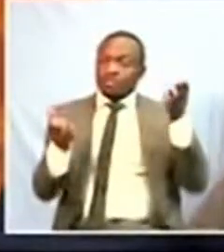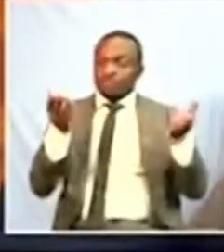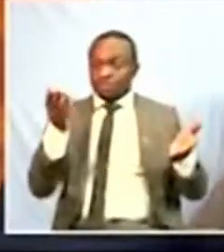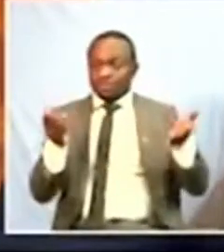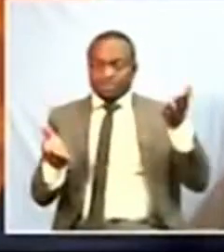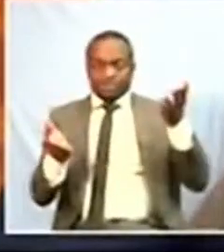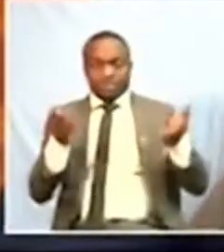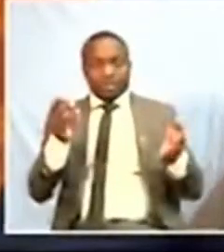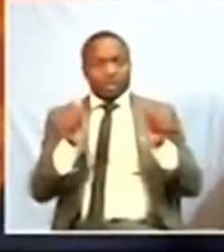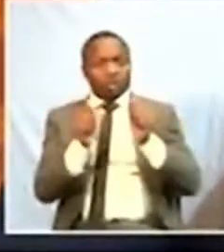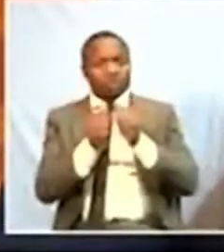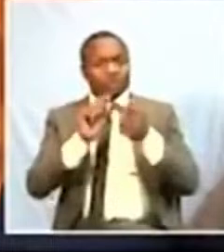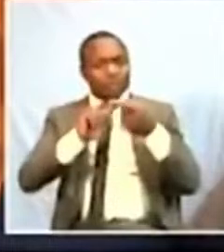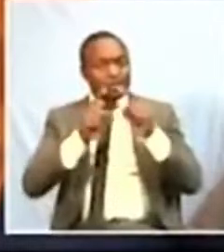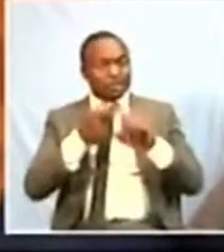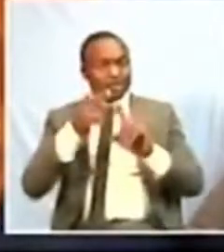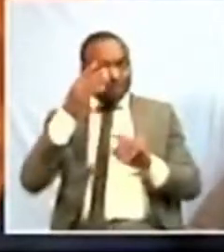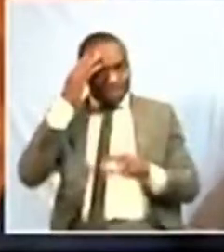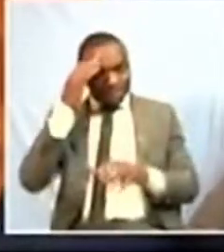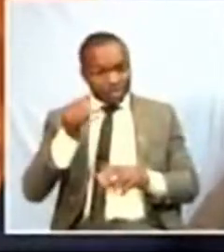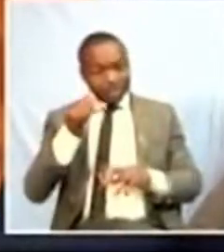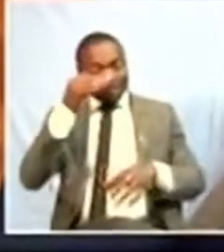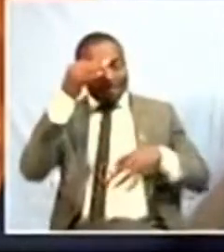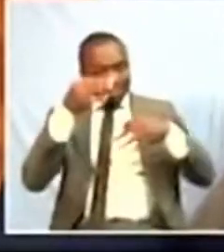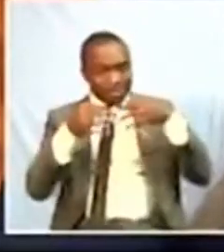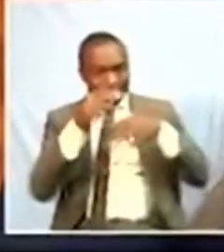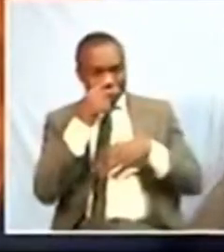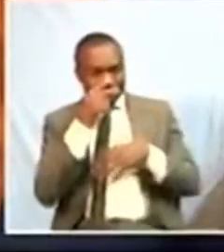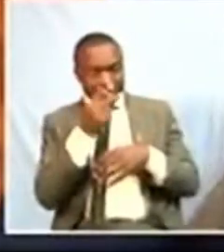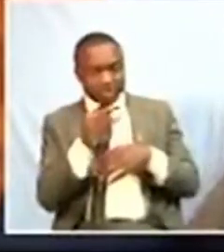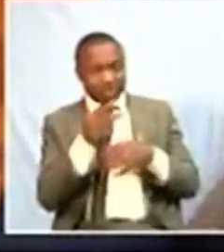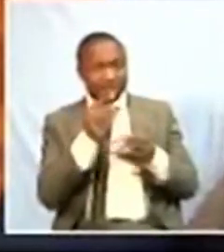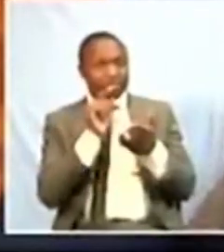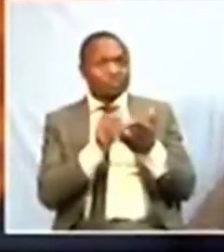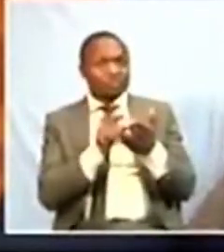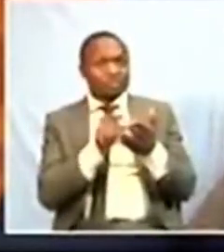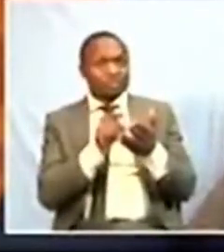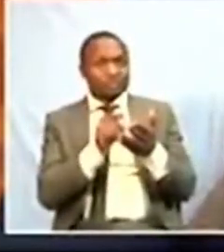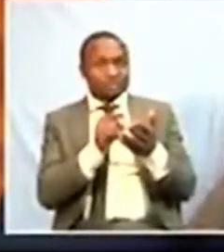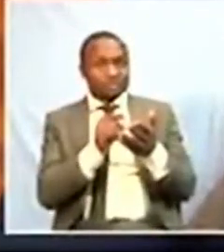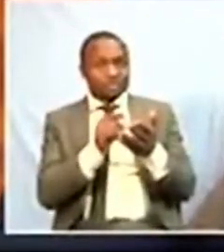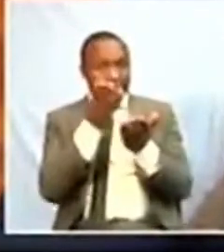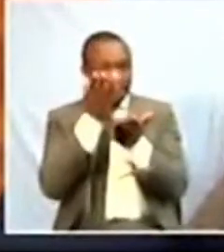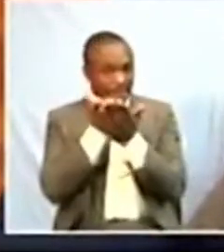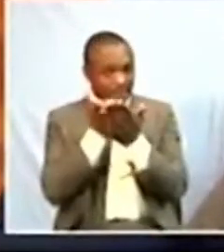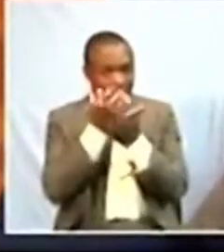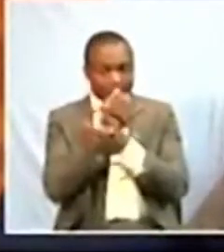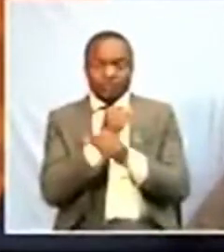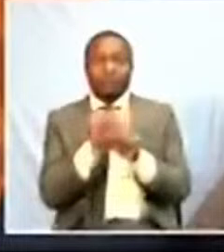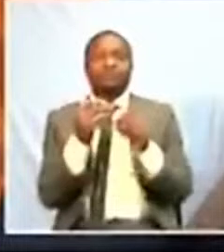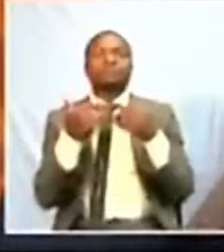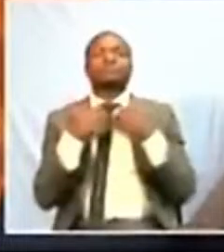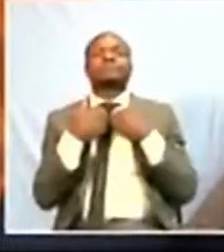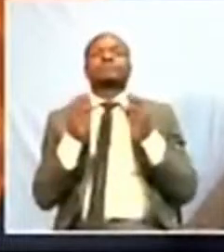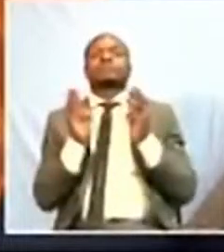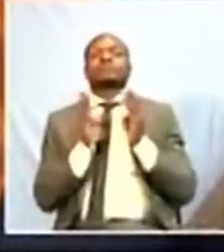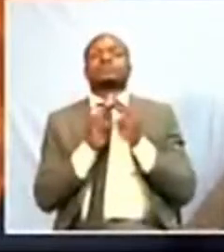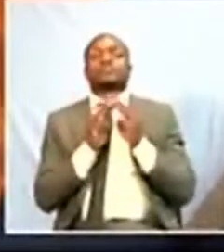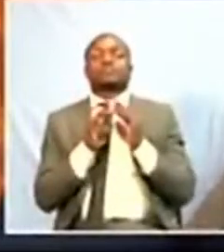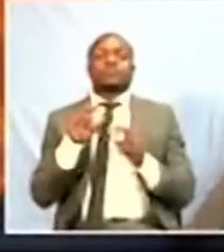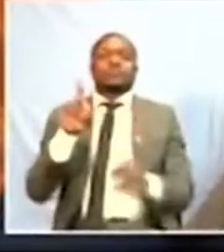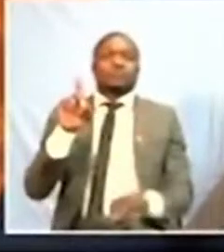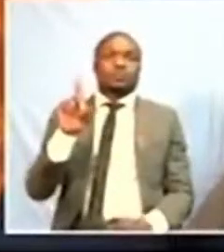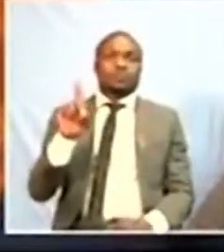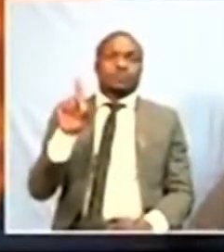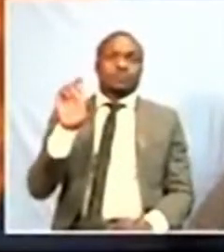colleagues. That's the reason, Chair, if you have noticed on our remedial measures, we did have a meeting with the DEB's